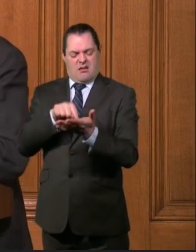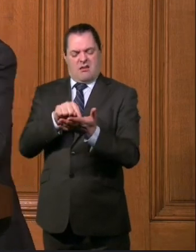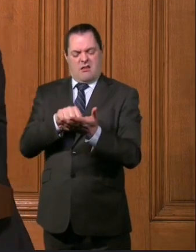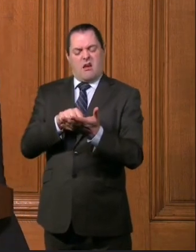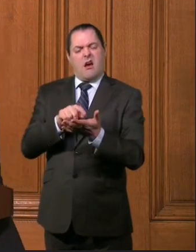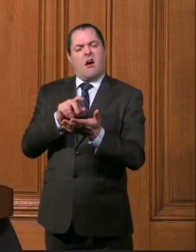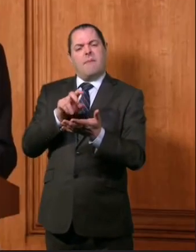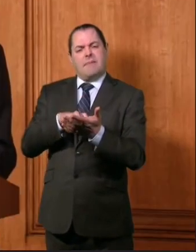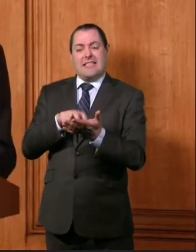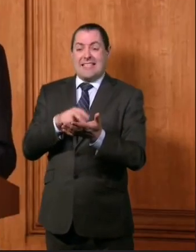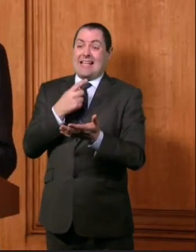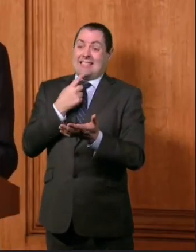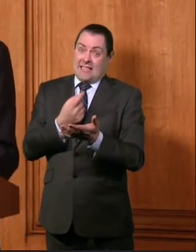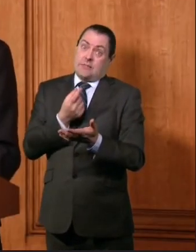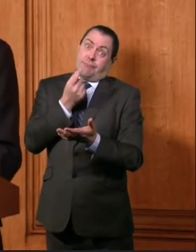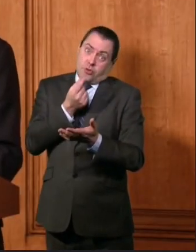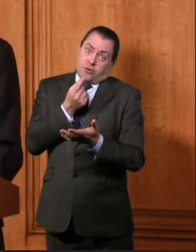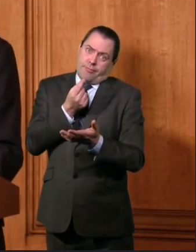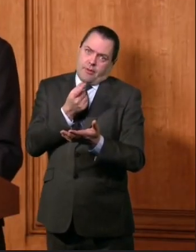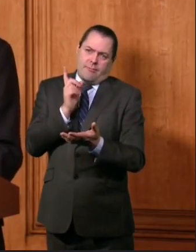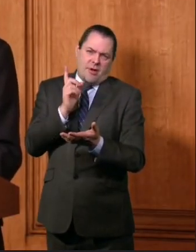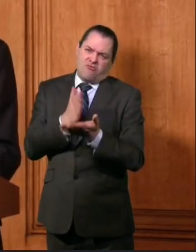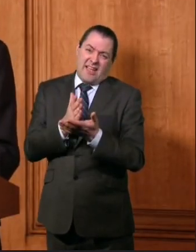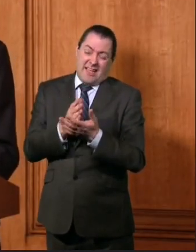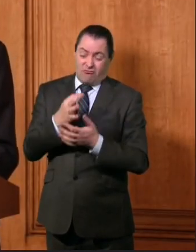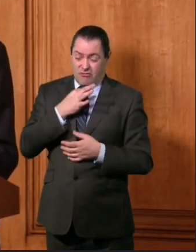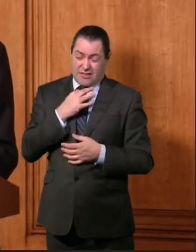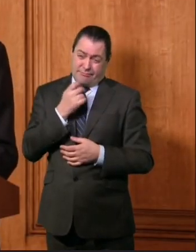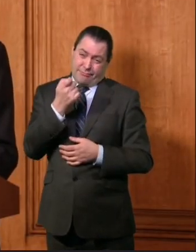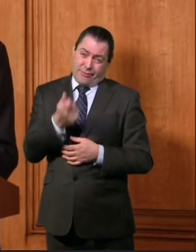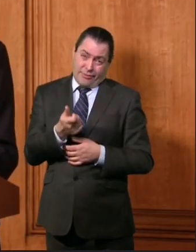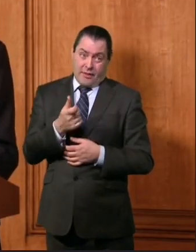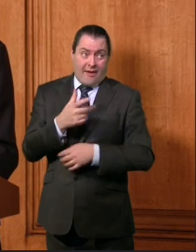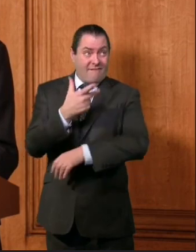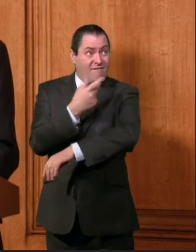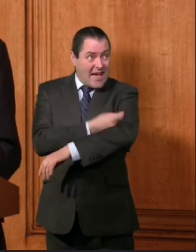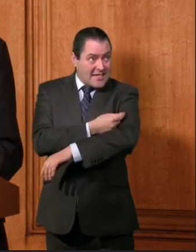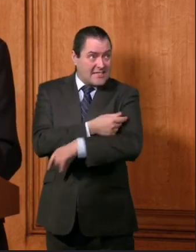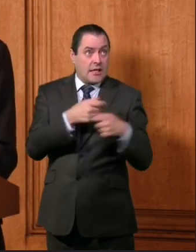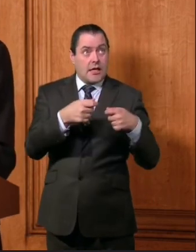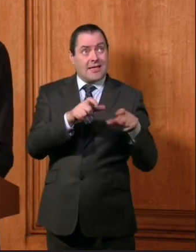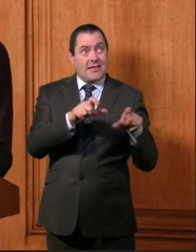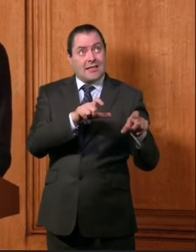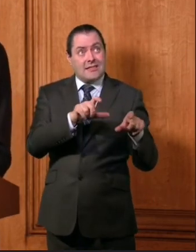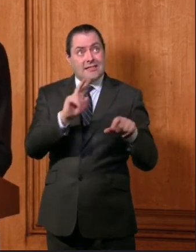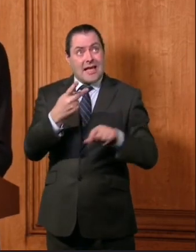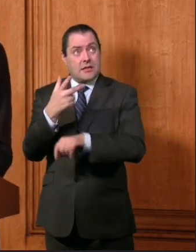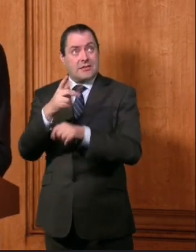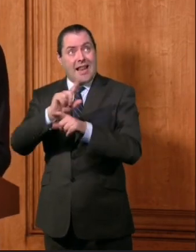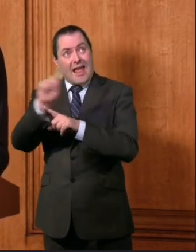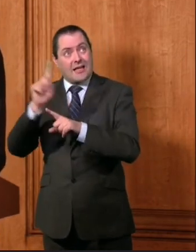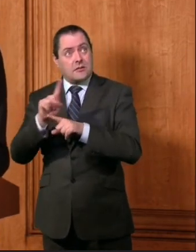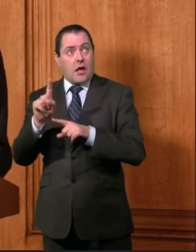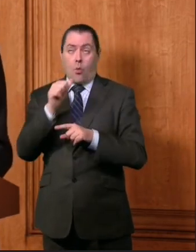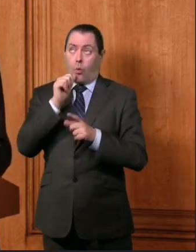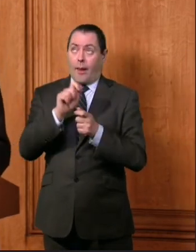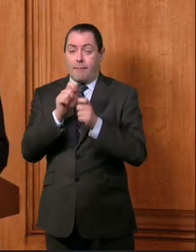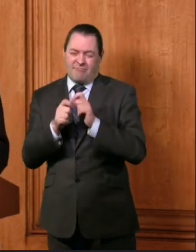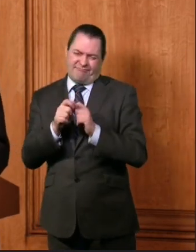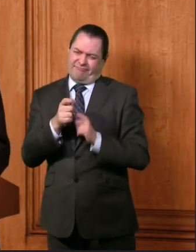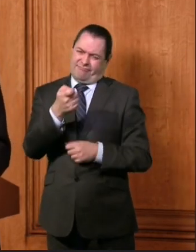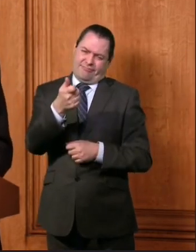balance of risk. And it is important we consider the risks on both sides, and we don't try and, just only look at the positive sides of a course of action. We look